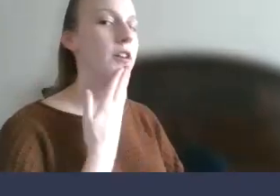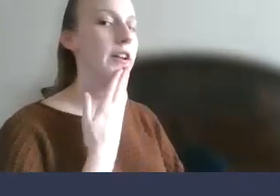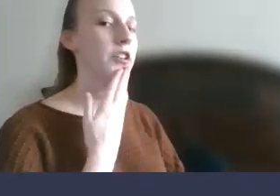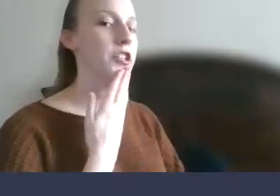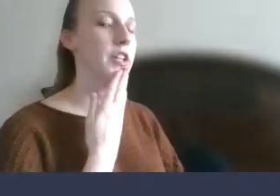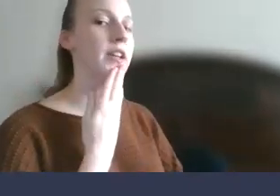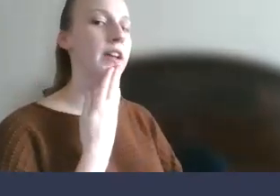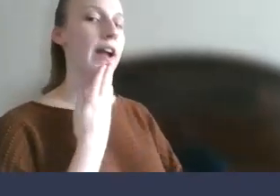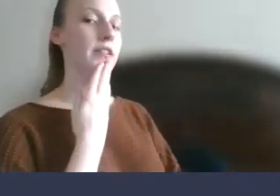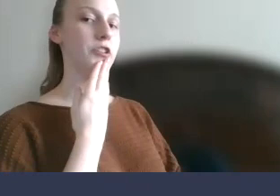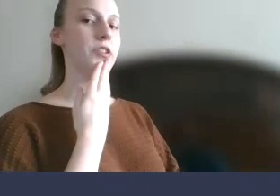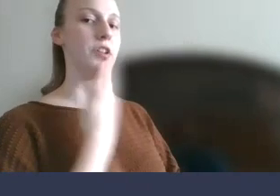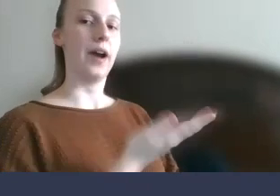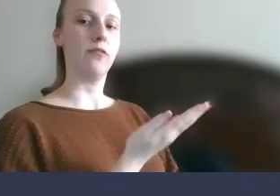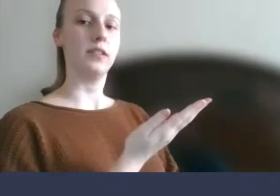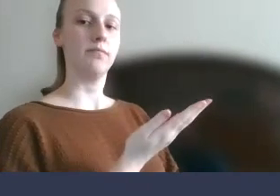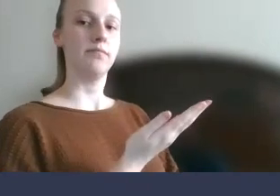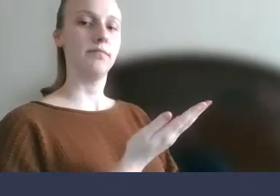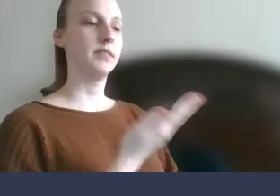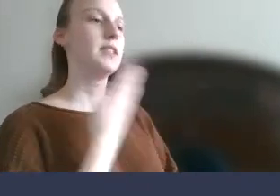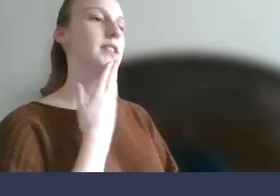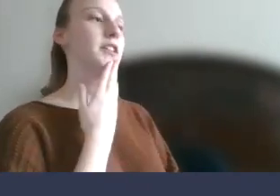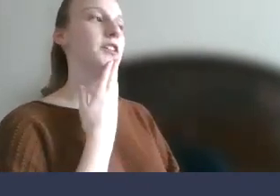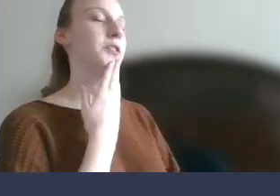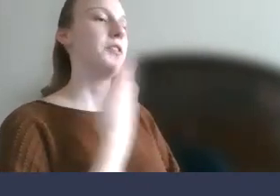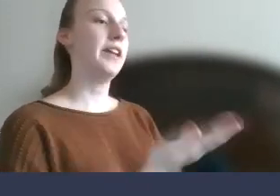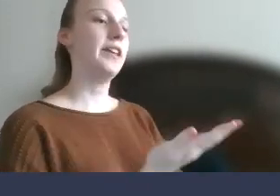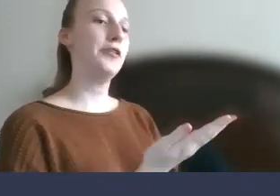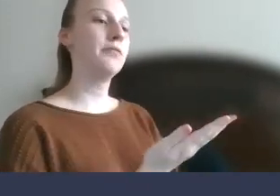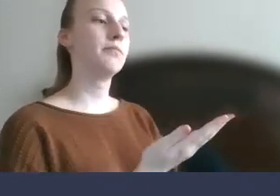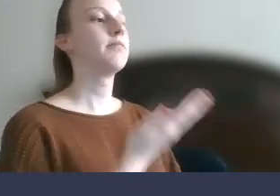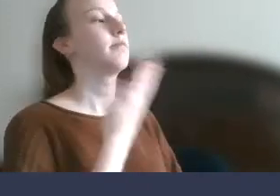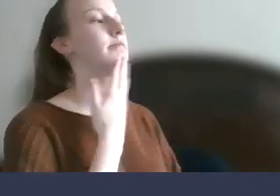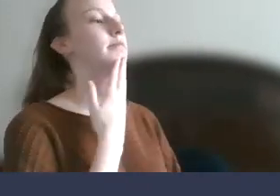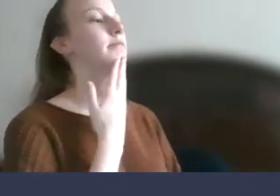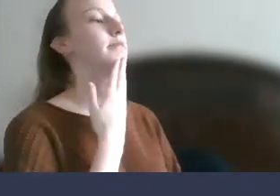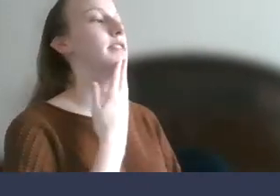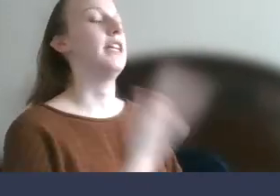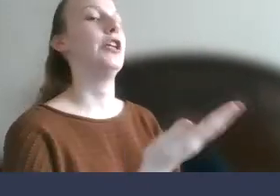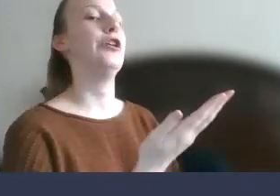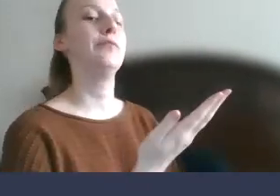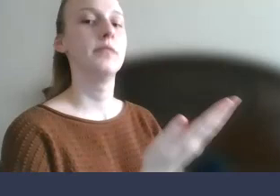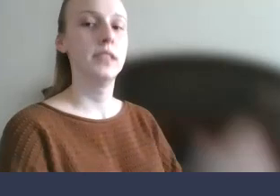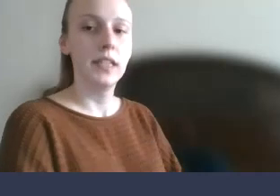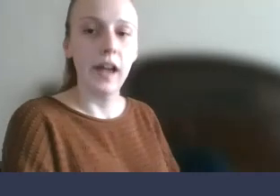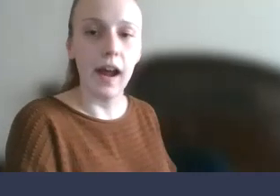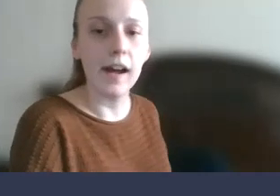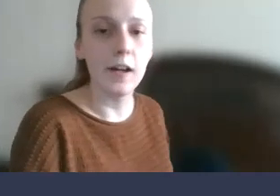you're going to start it on your chin and then you just go up. So thank you. Thank